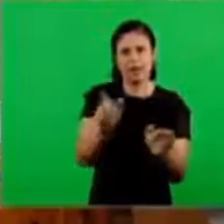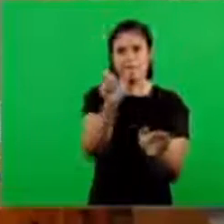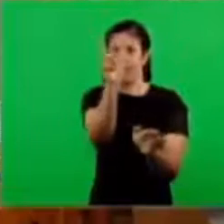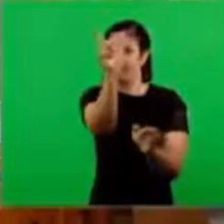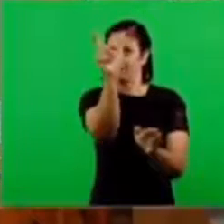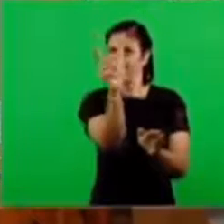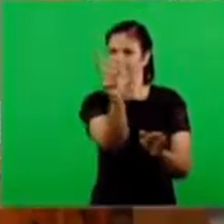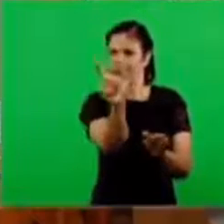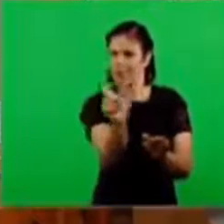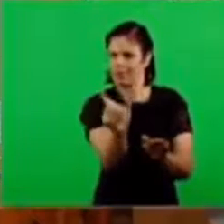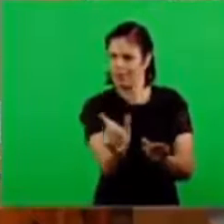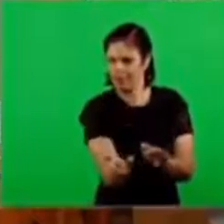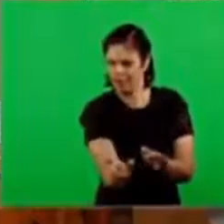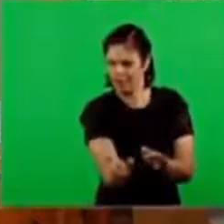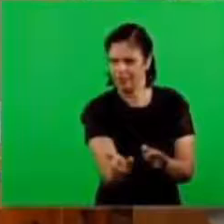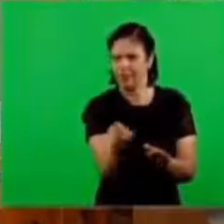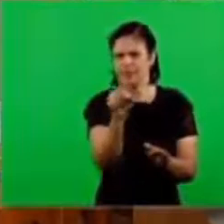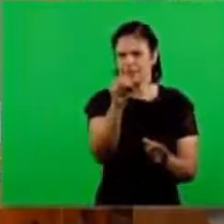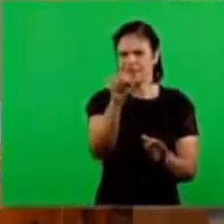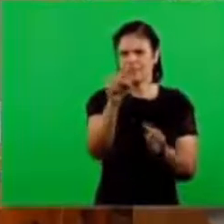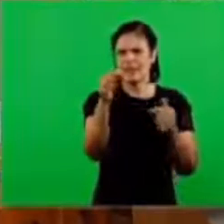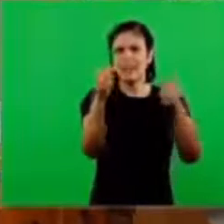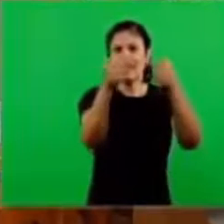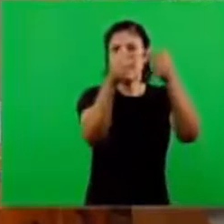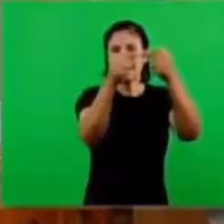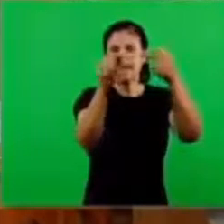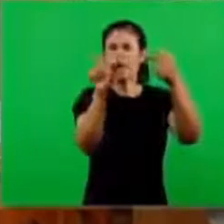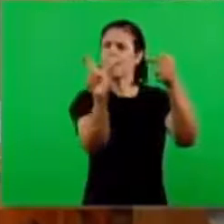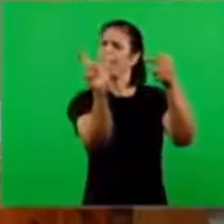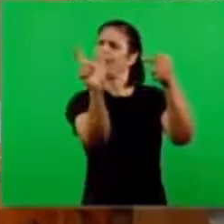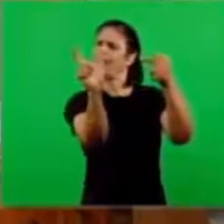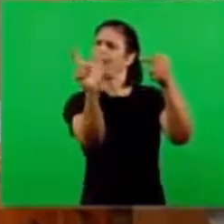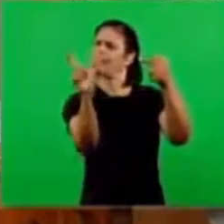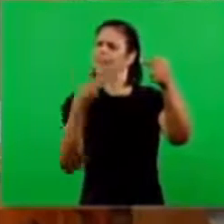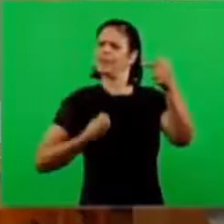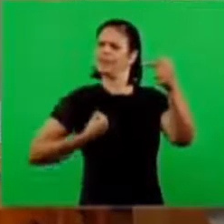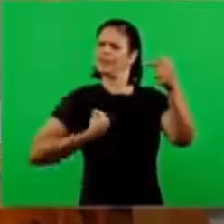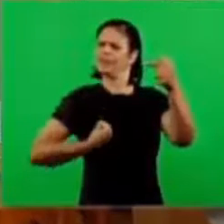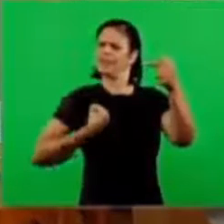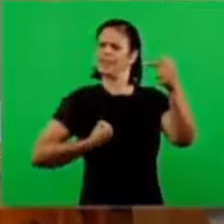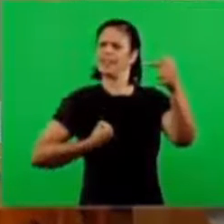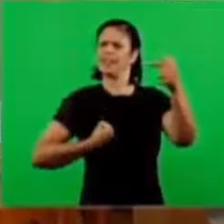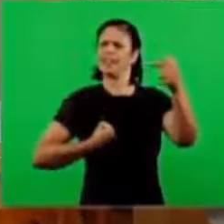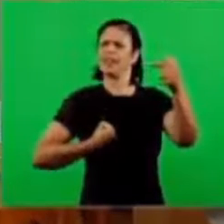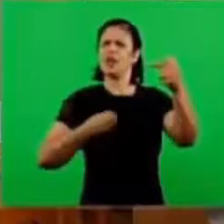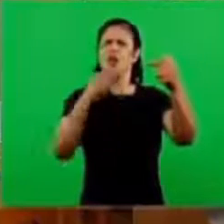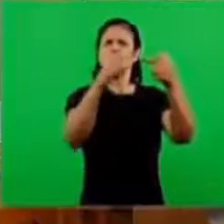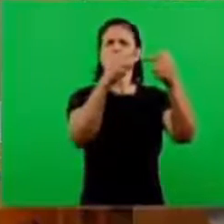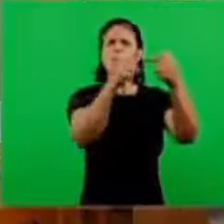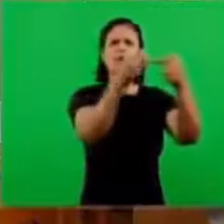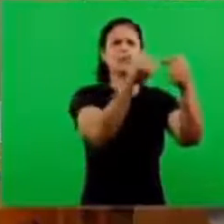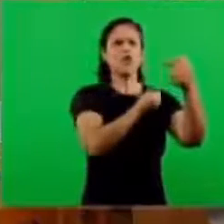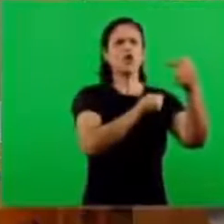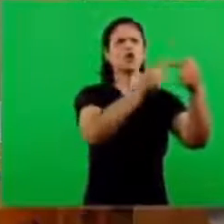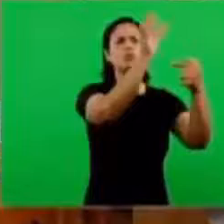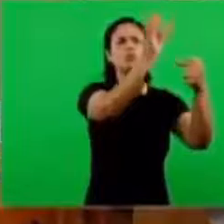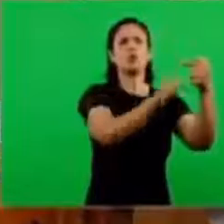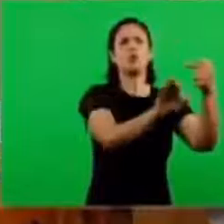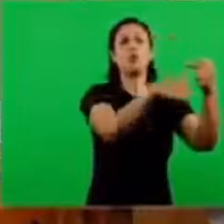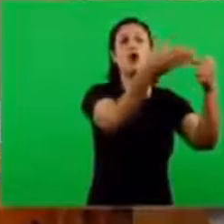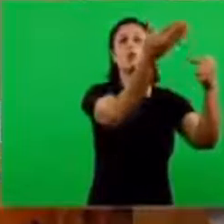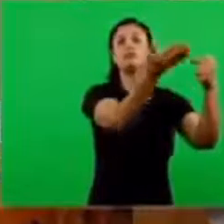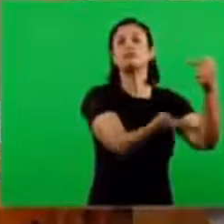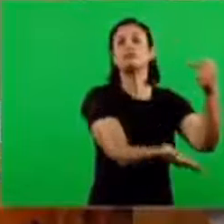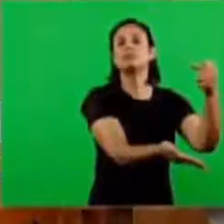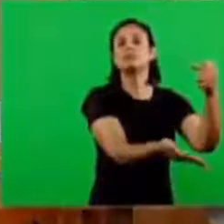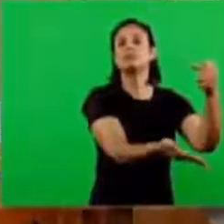important. At the end, we want the brethren with the church to understand which ones are